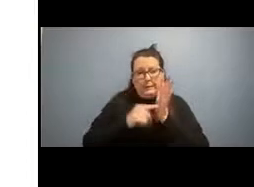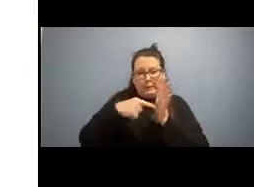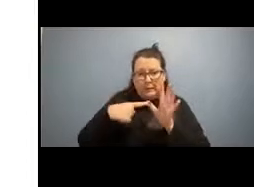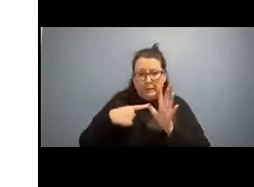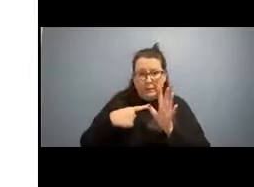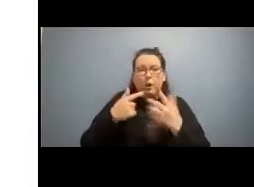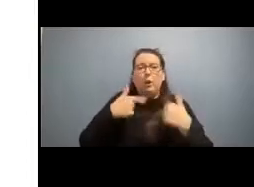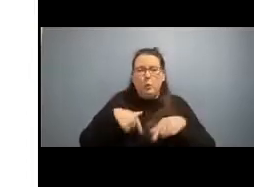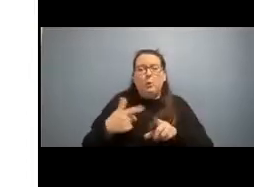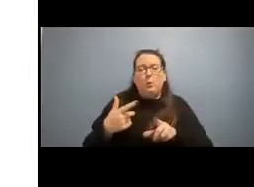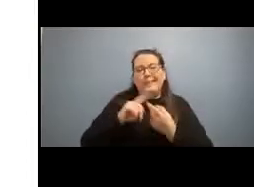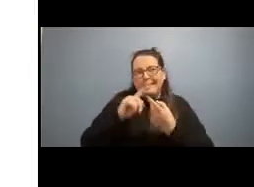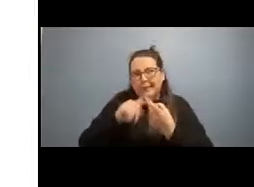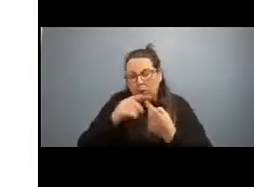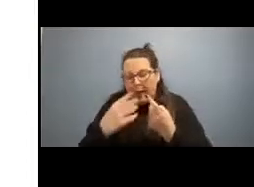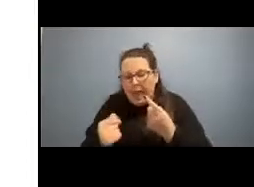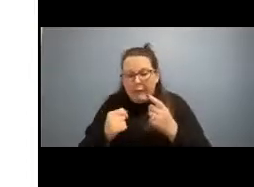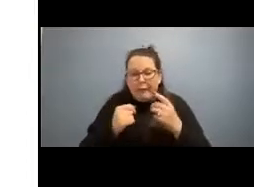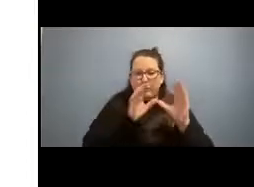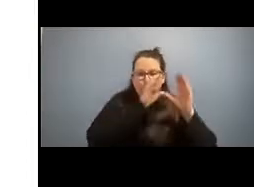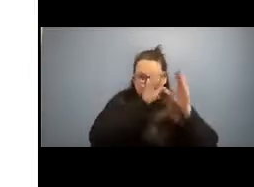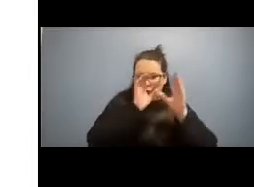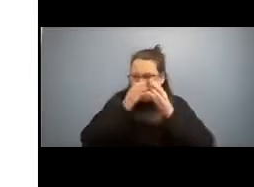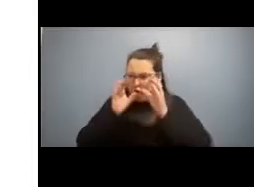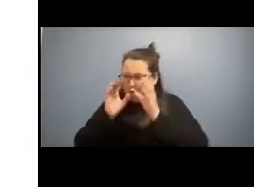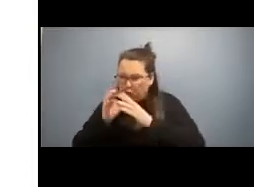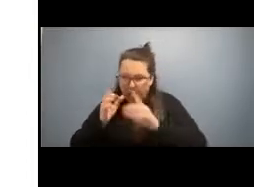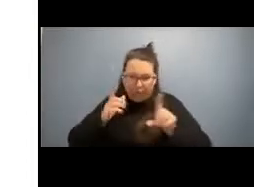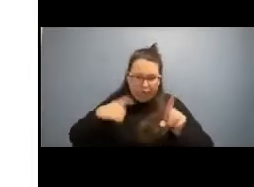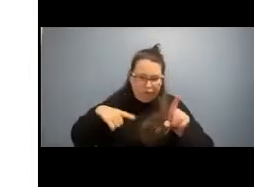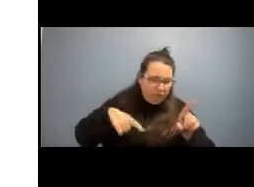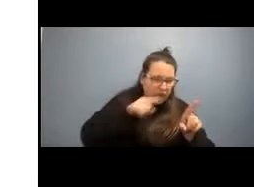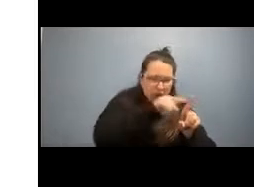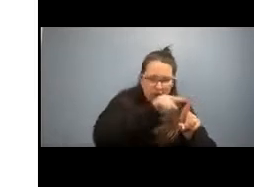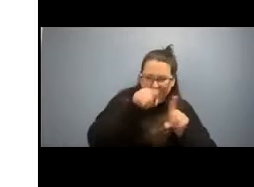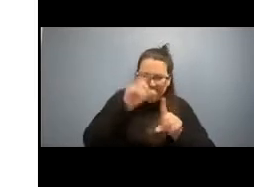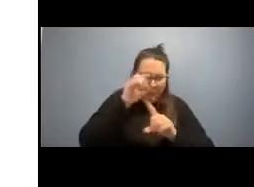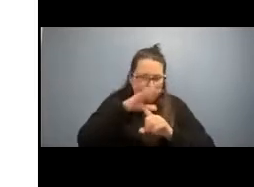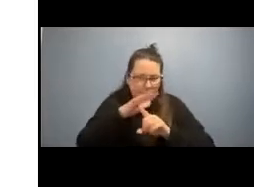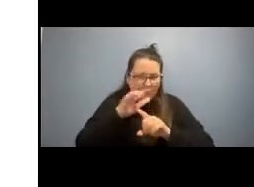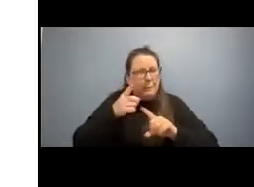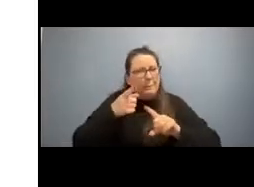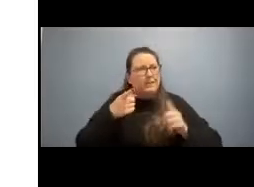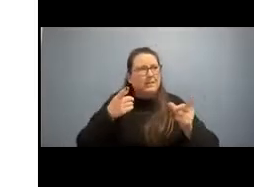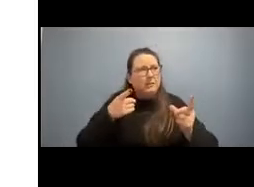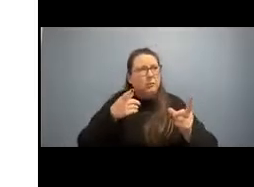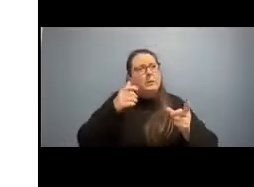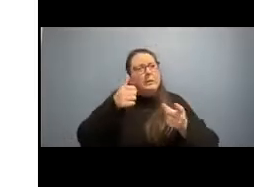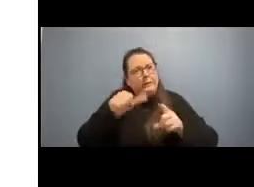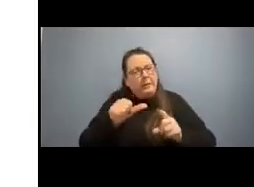on priority basis because there's still a limited supply. As the supply increases, there might be a change